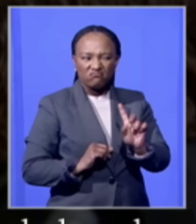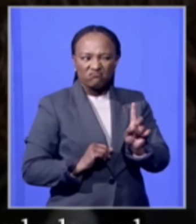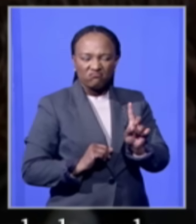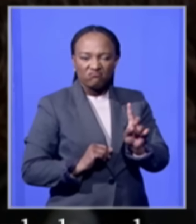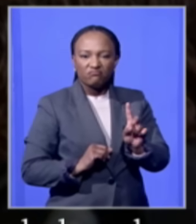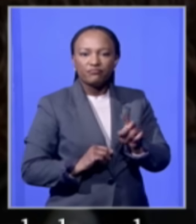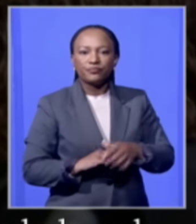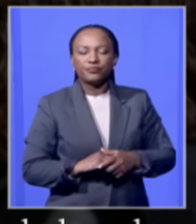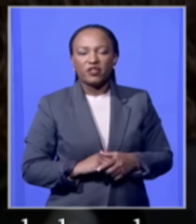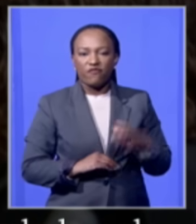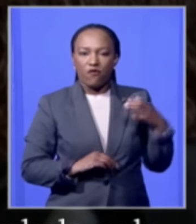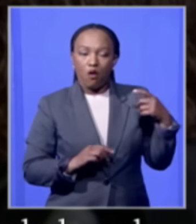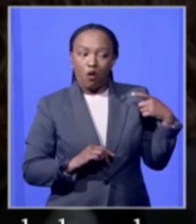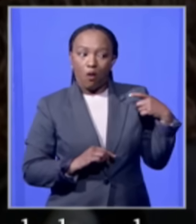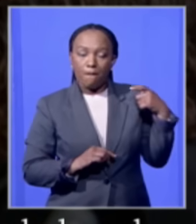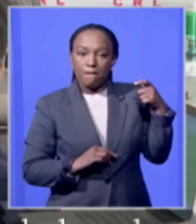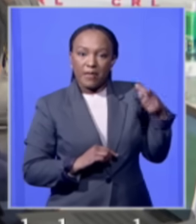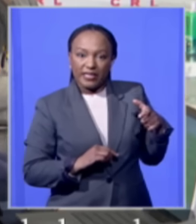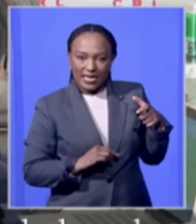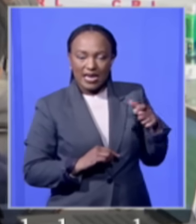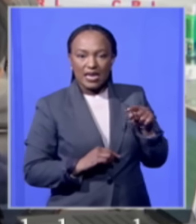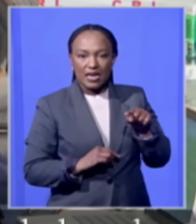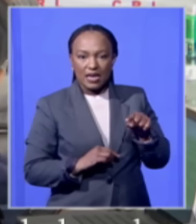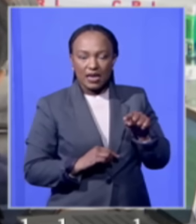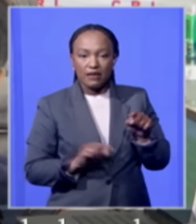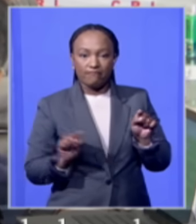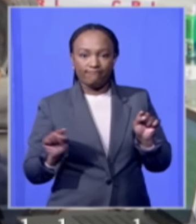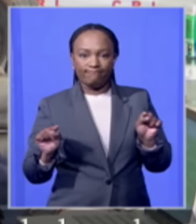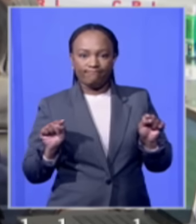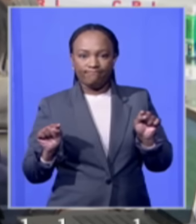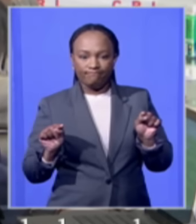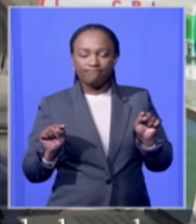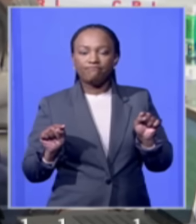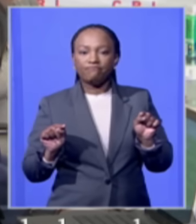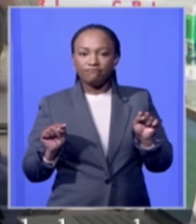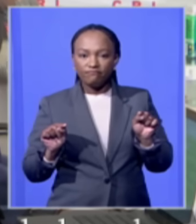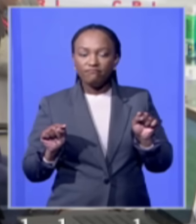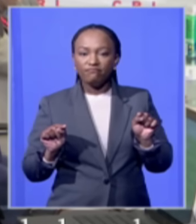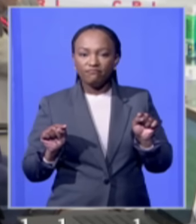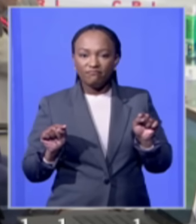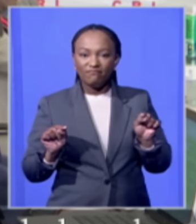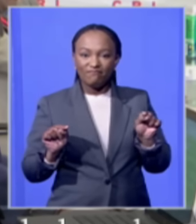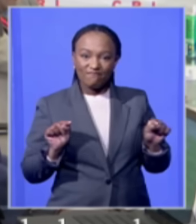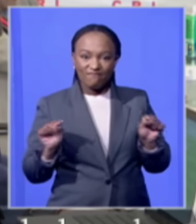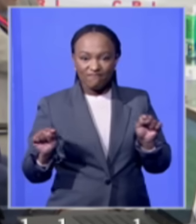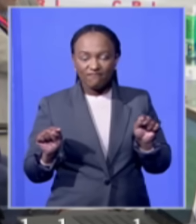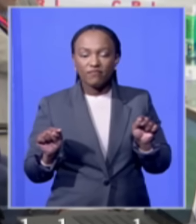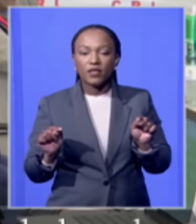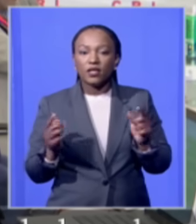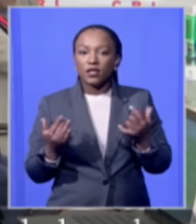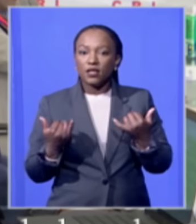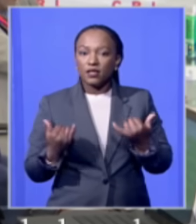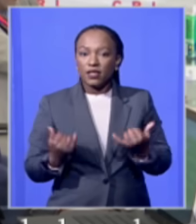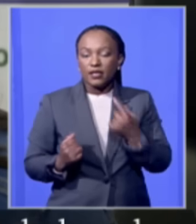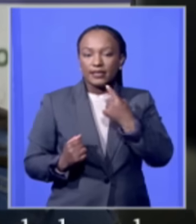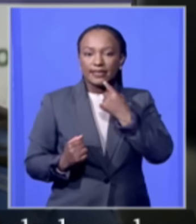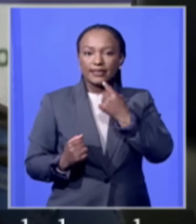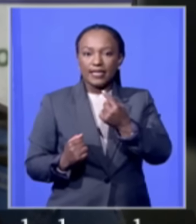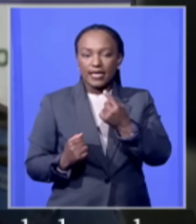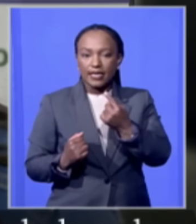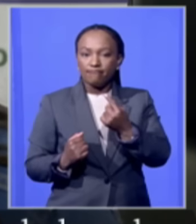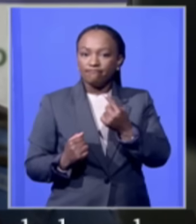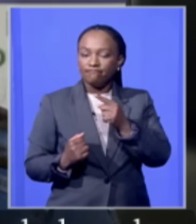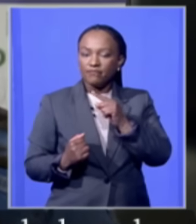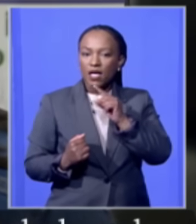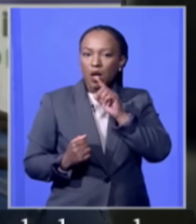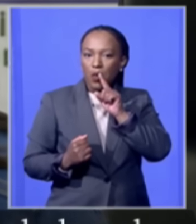bja komishene. Bobedi Mkhwanazi le Gxaluva le Zondi ba bolela gore ditatofatšo tše tša maaka